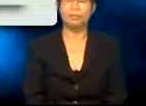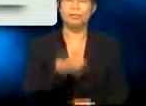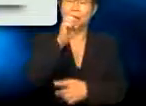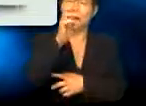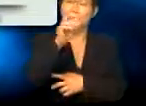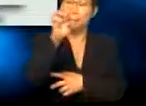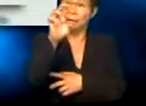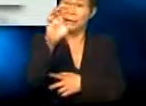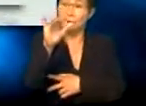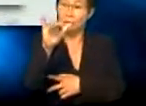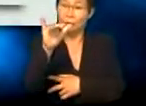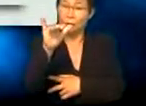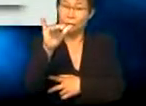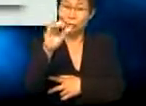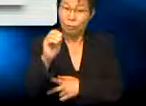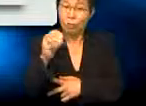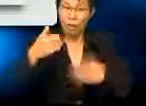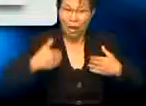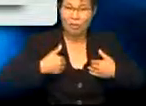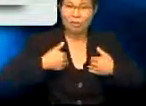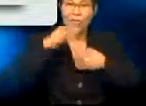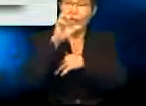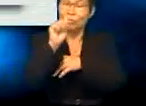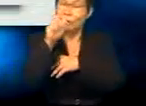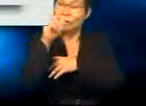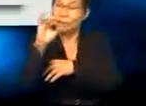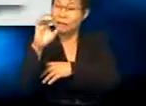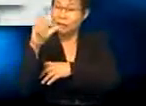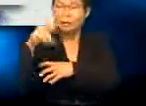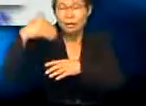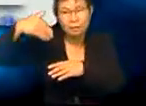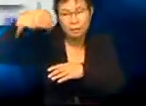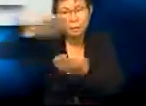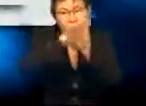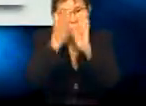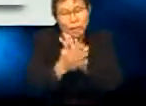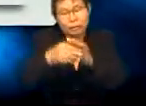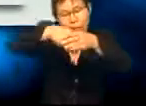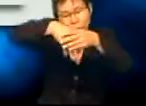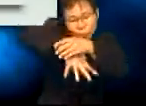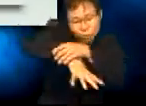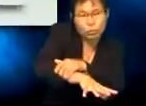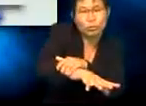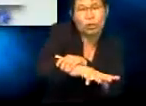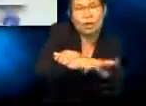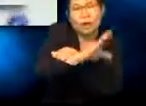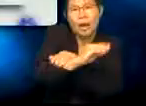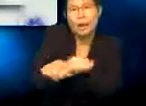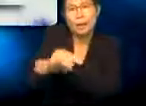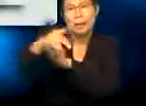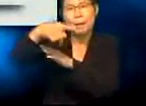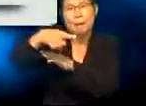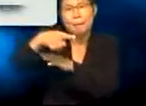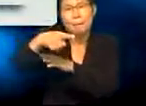The embryo consists of the radicle that will eventually become the root and the plumule